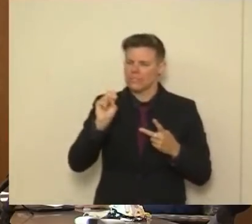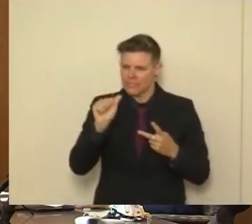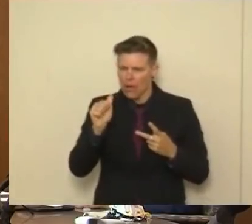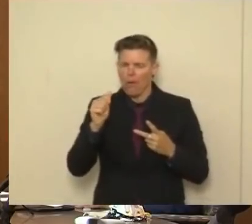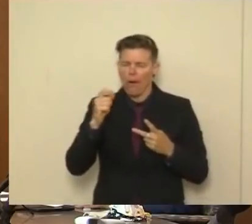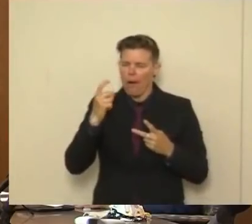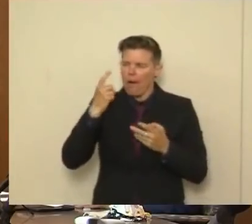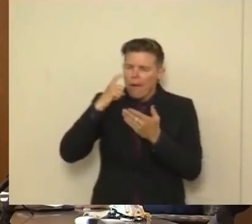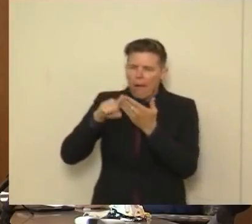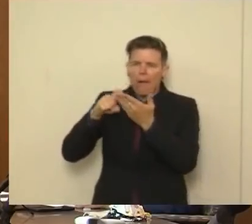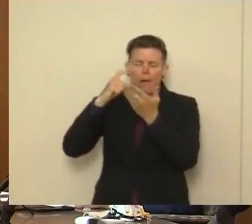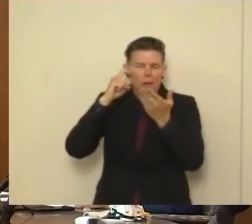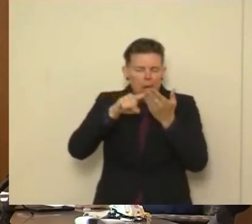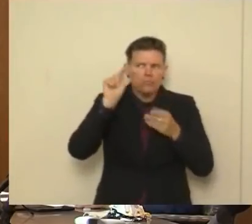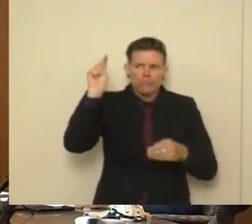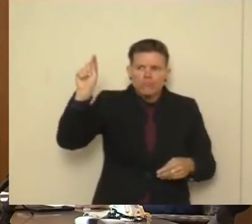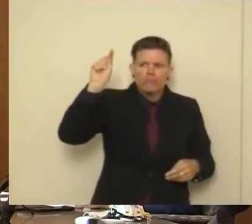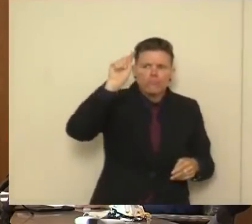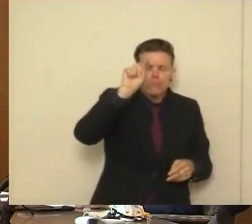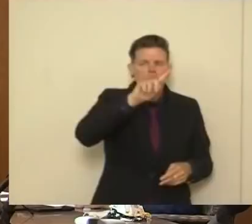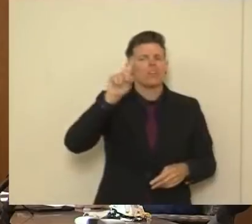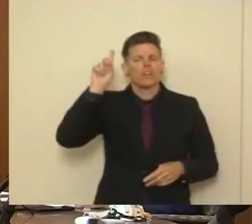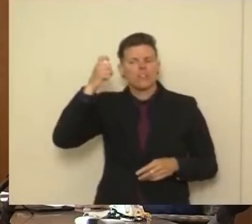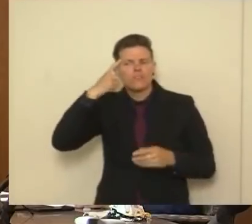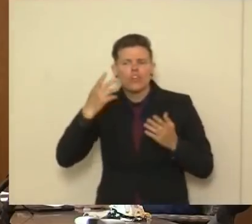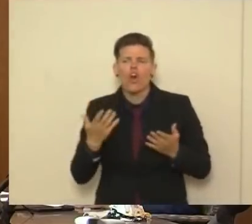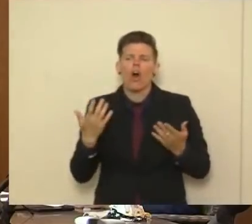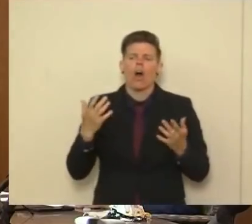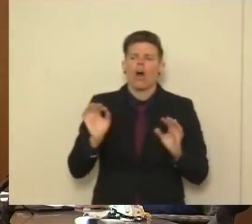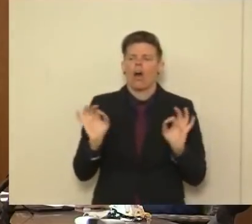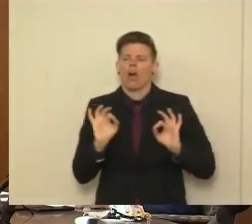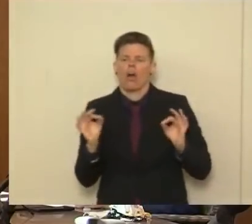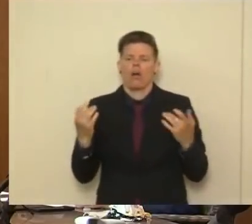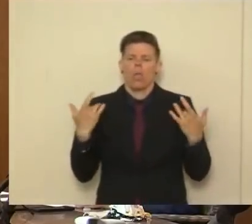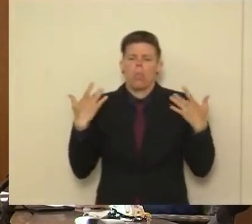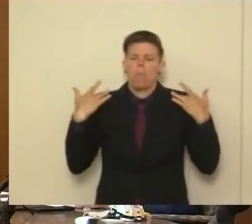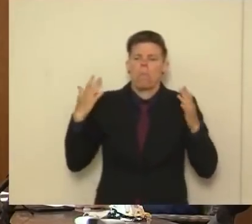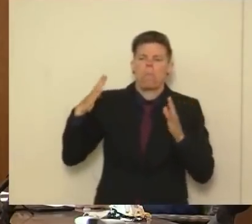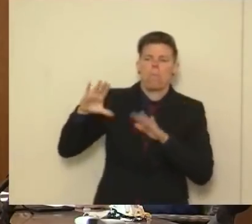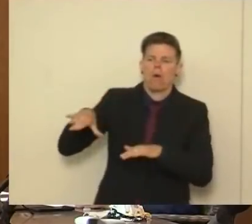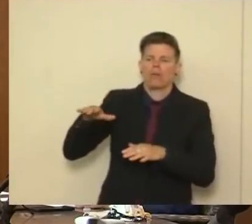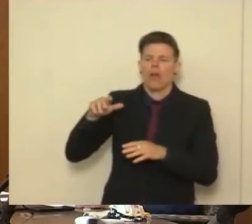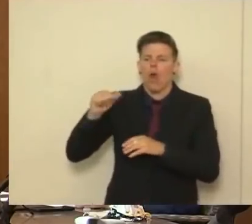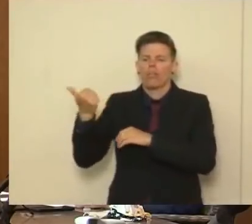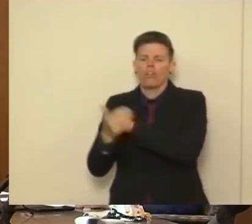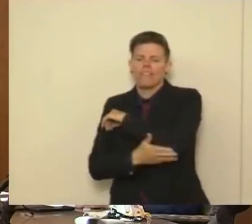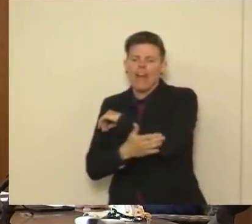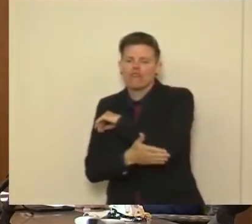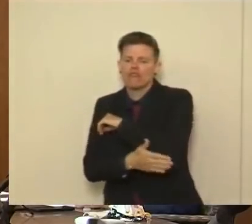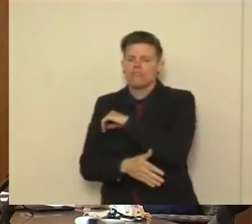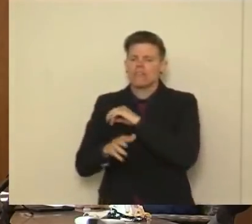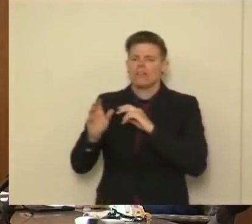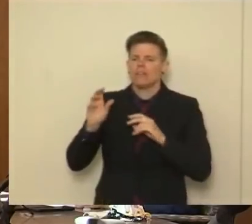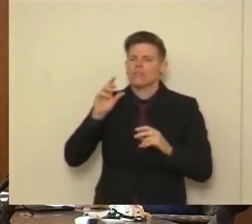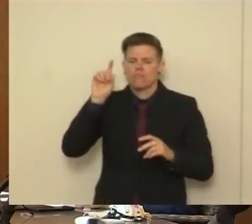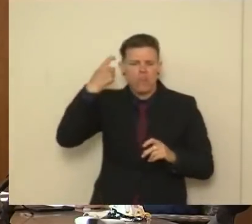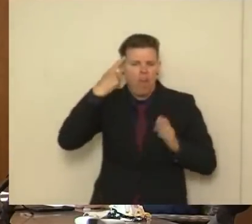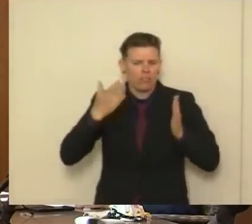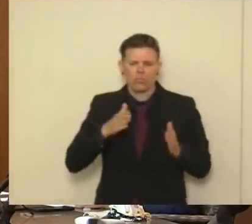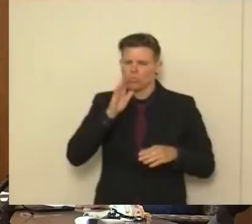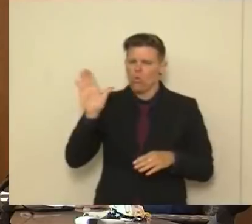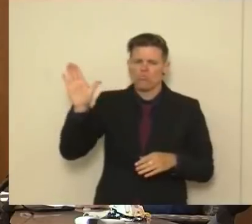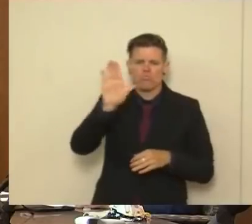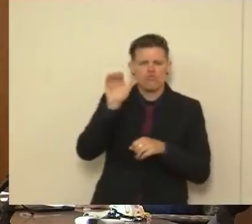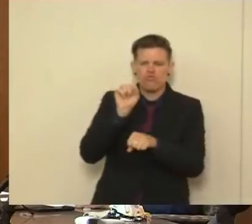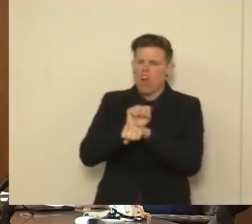governors sort of deferring to either county level or municipal level people to use their judgment for public